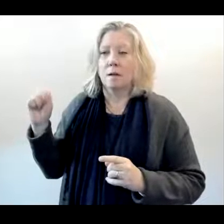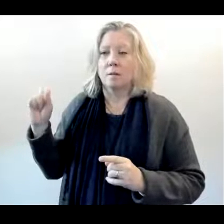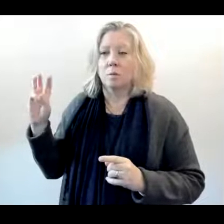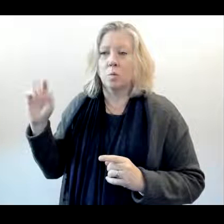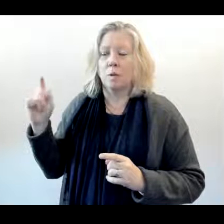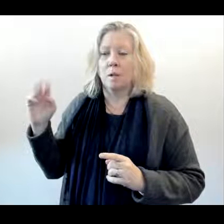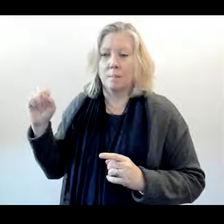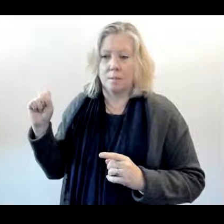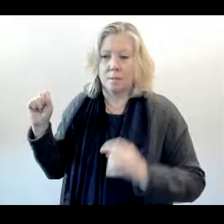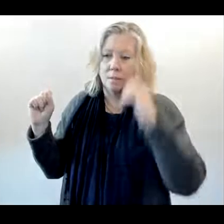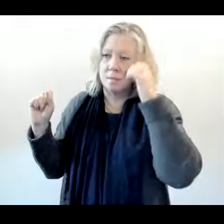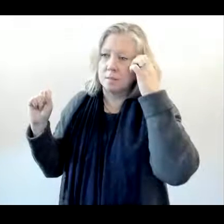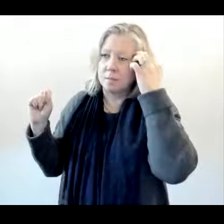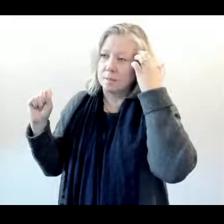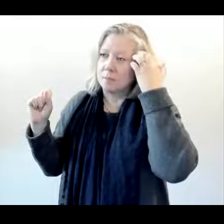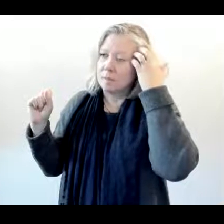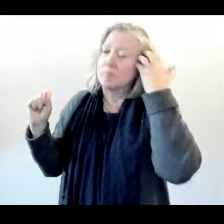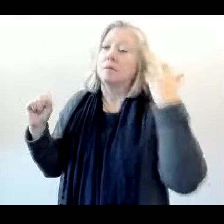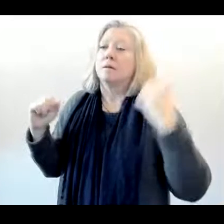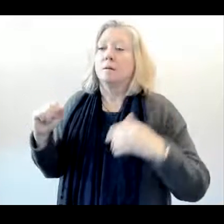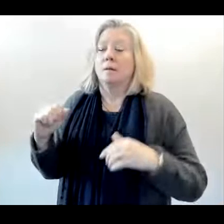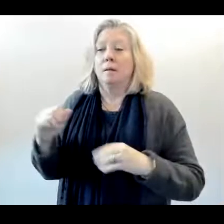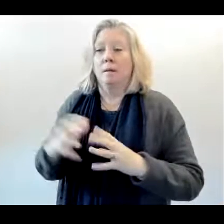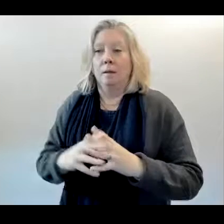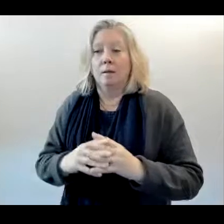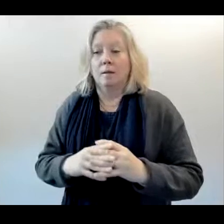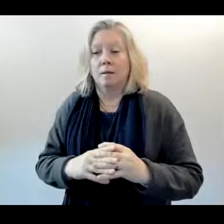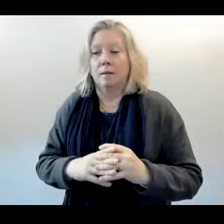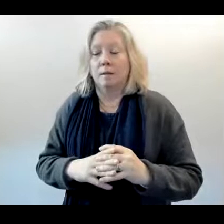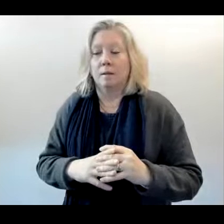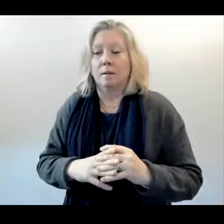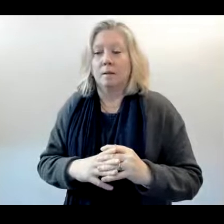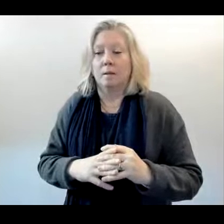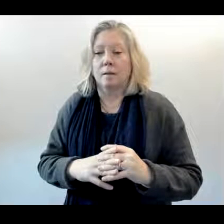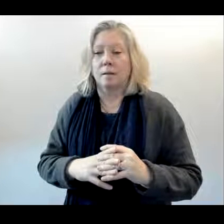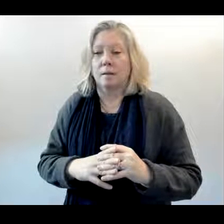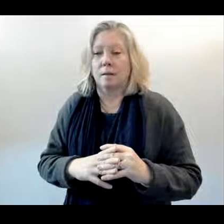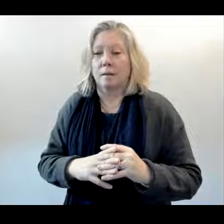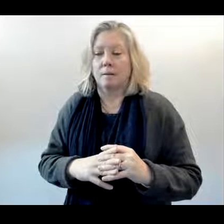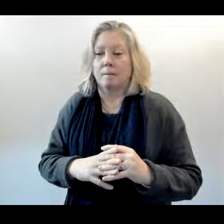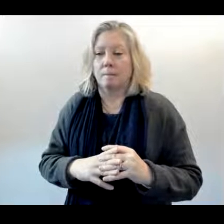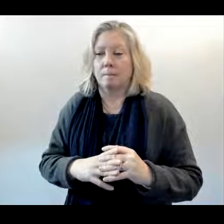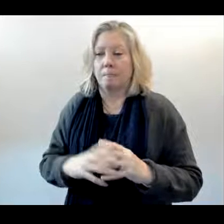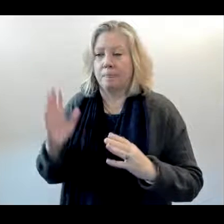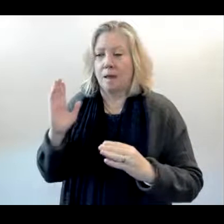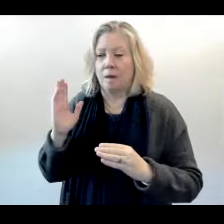to quickly get you into a position to speak. So